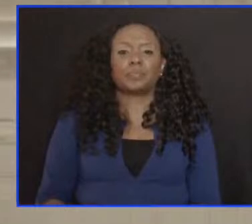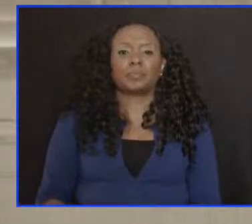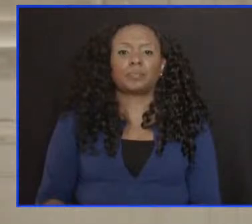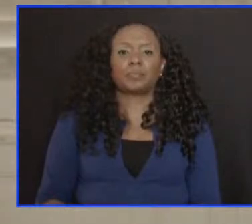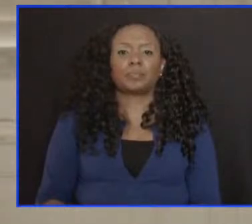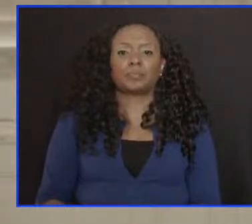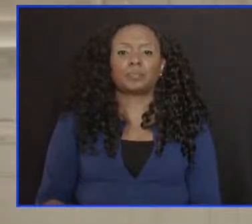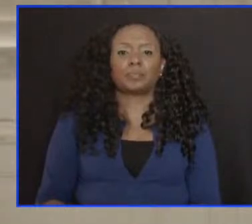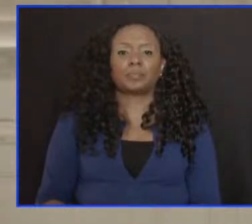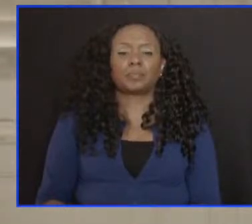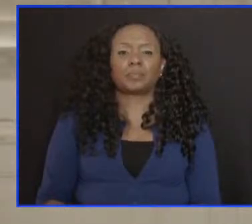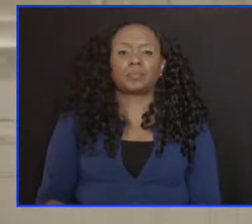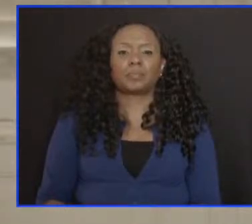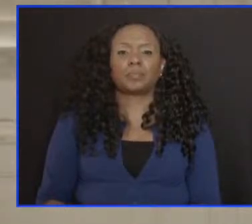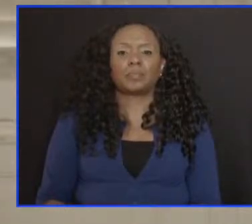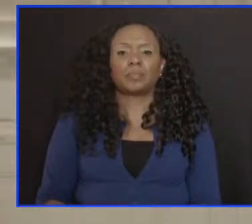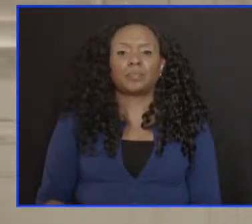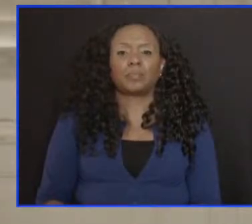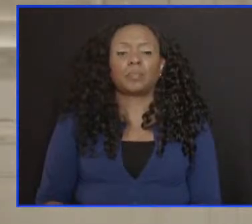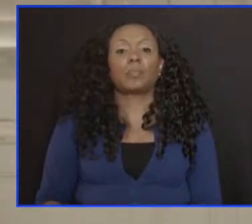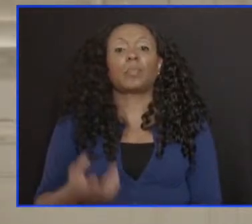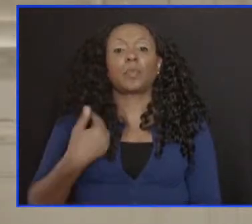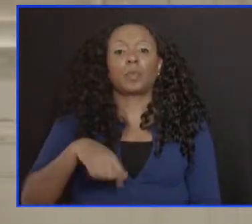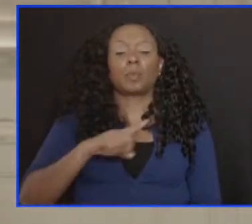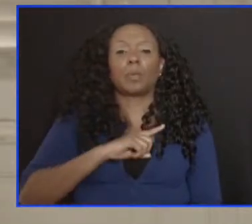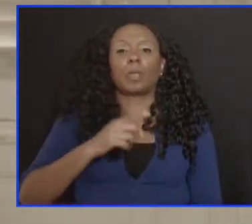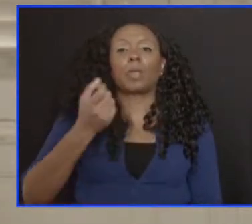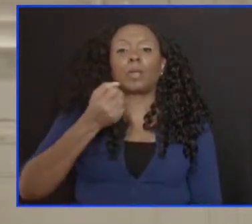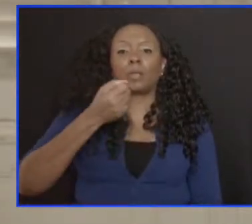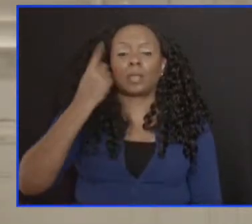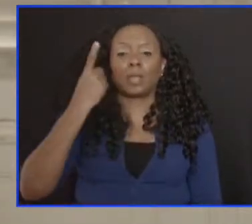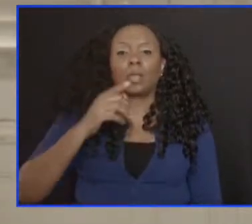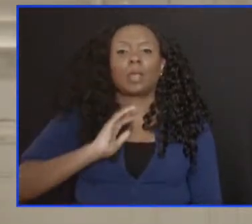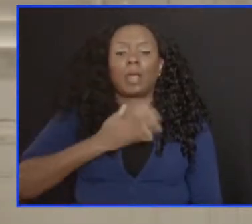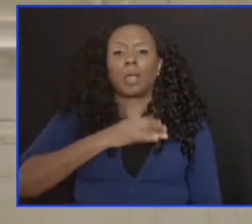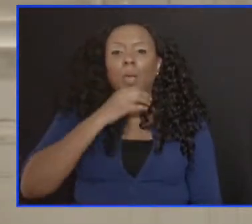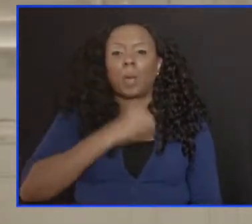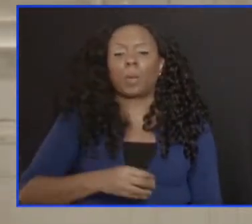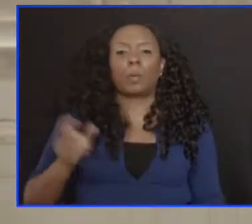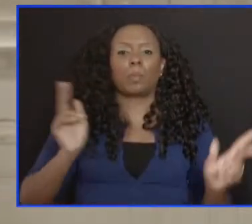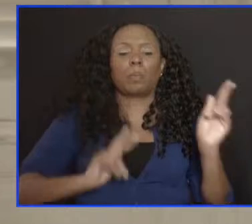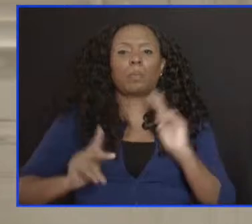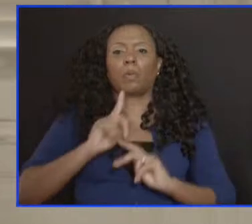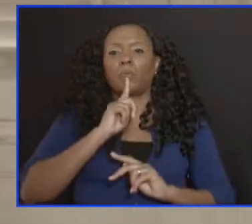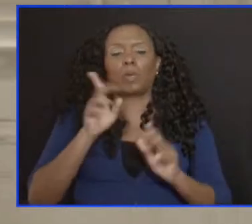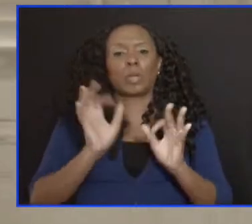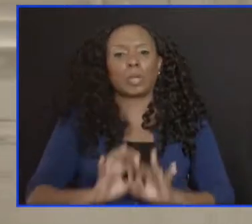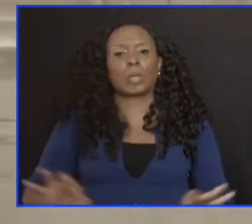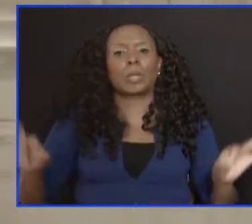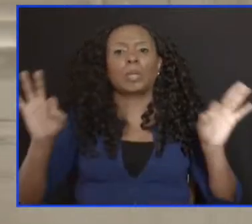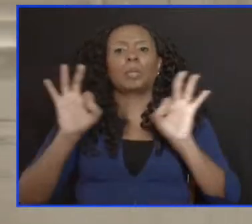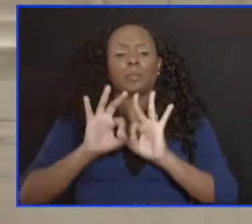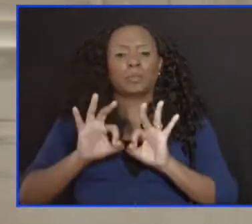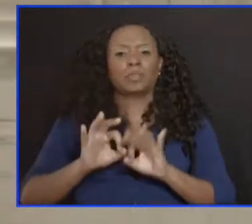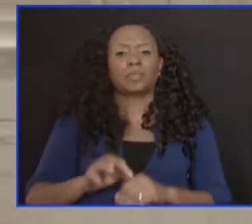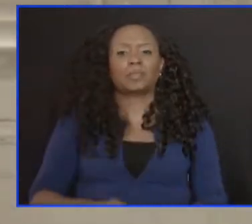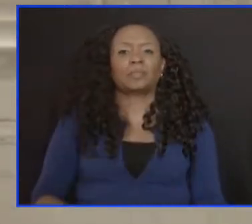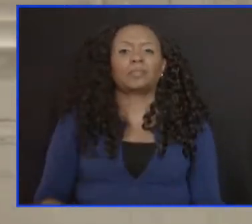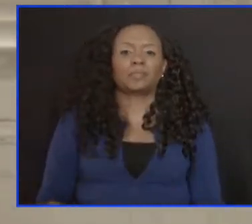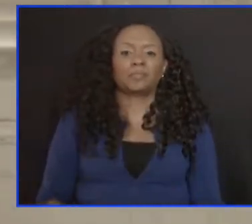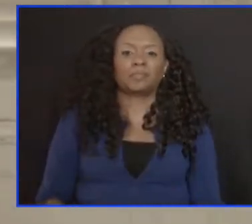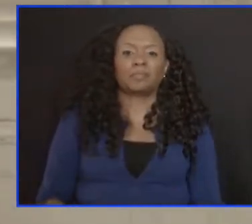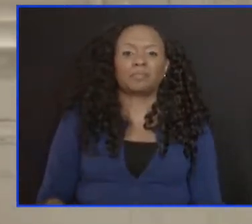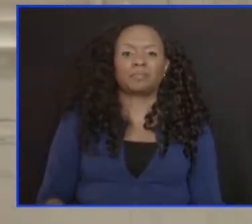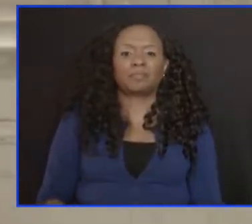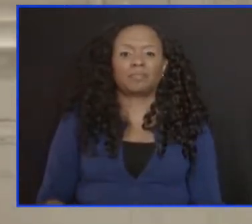certainly, we recognize the importance of our elderly population. They've really gotten us to where we are today in many things